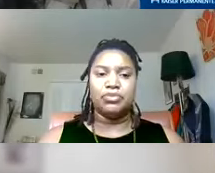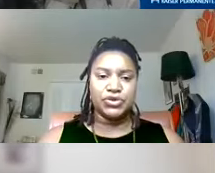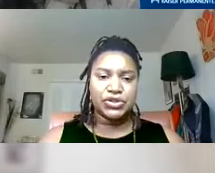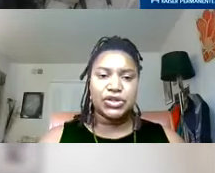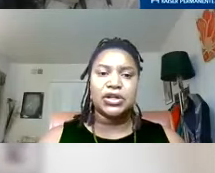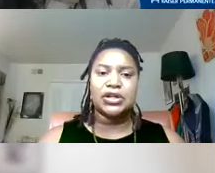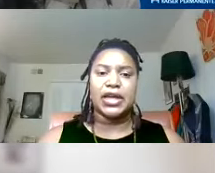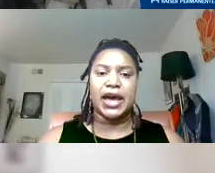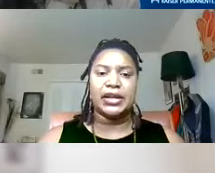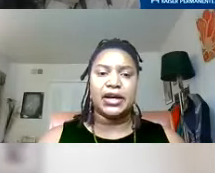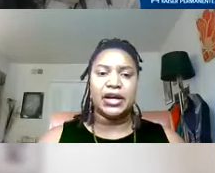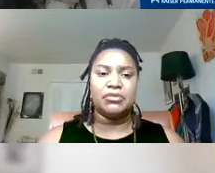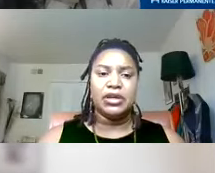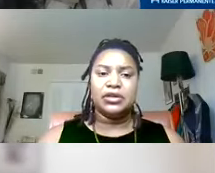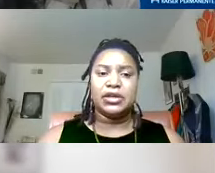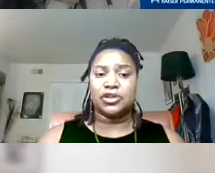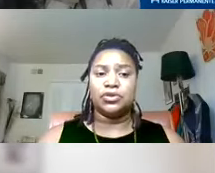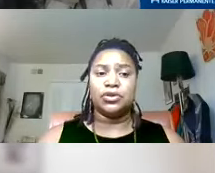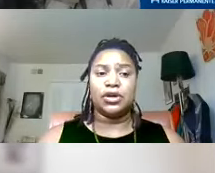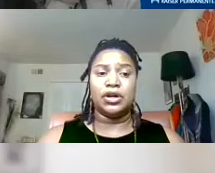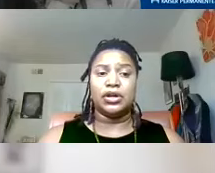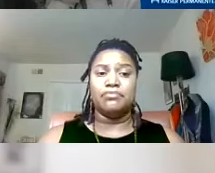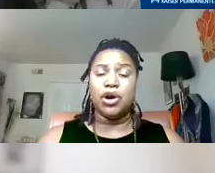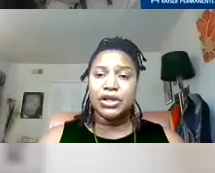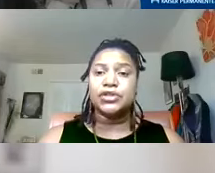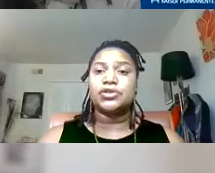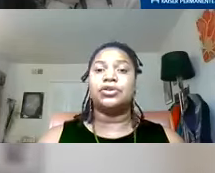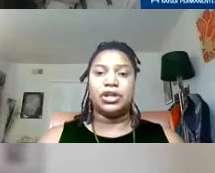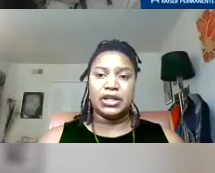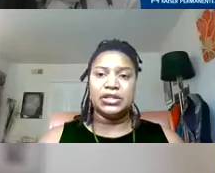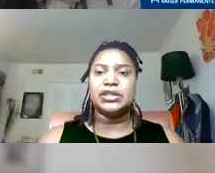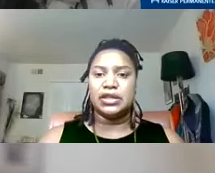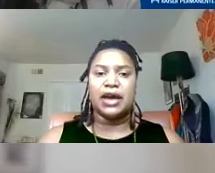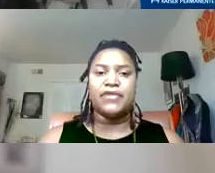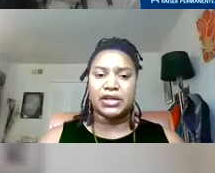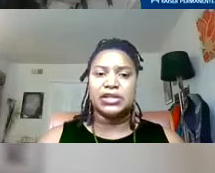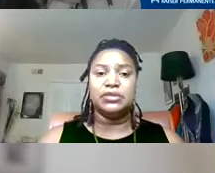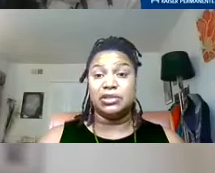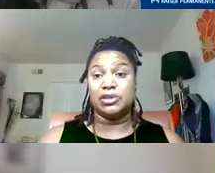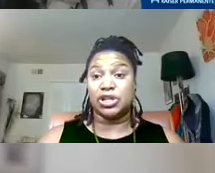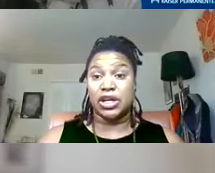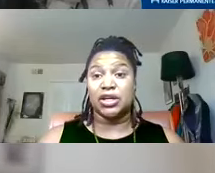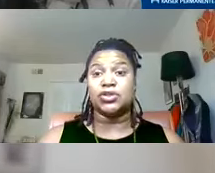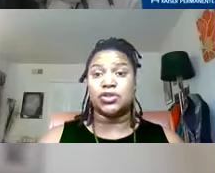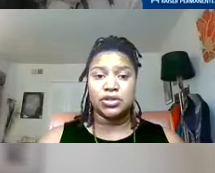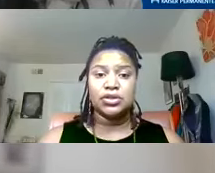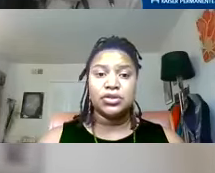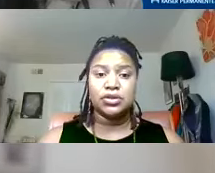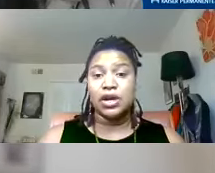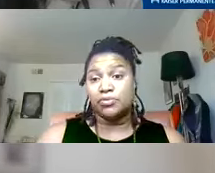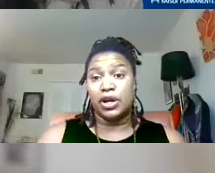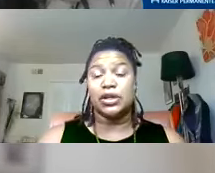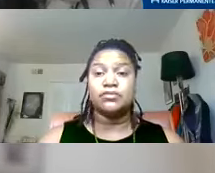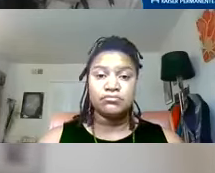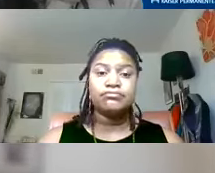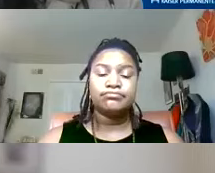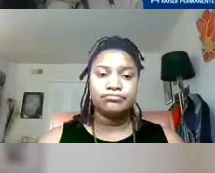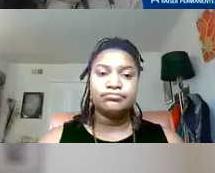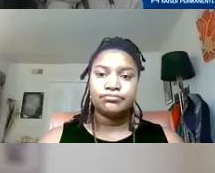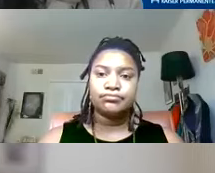a booster, that the actual components or ingredients in that vaccine will need to be changed or